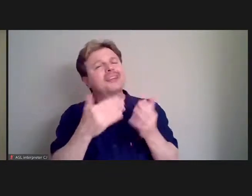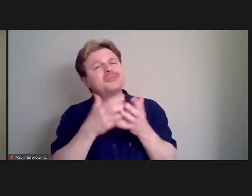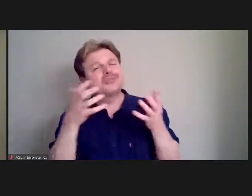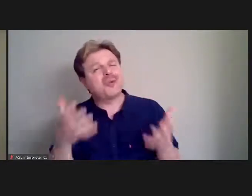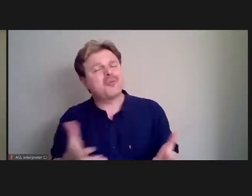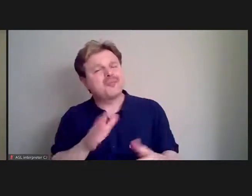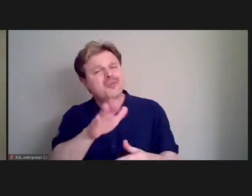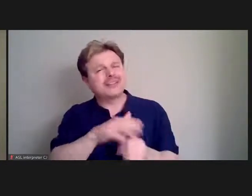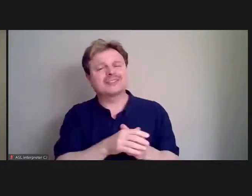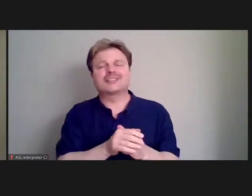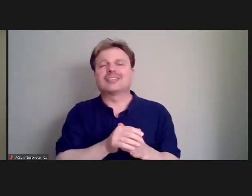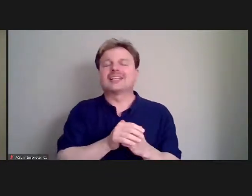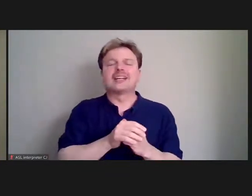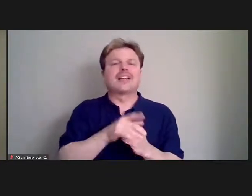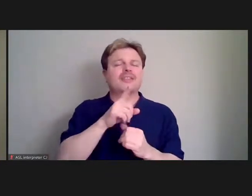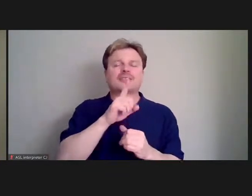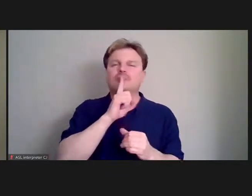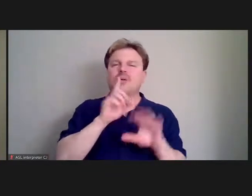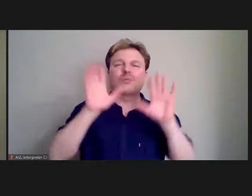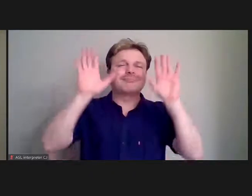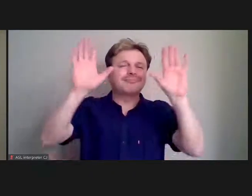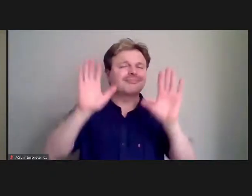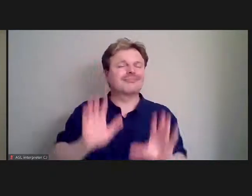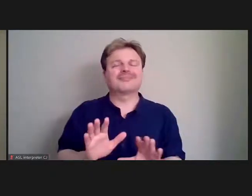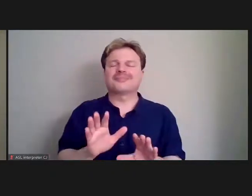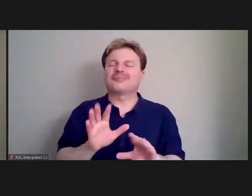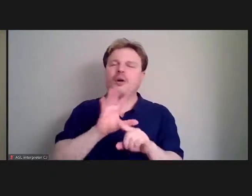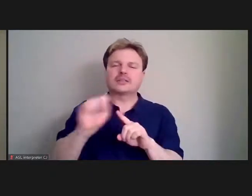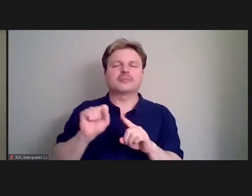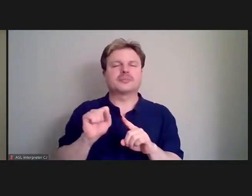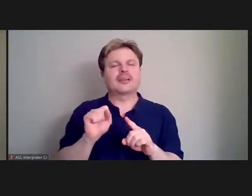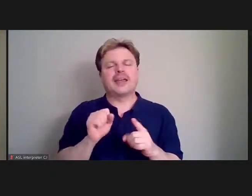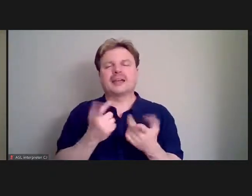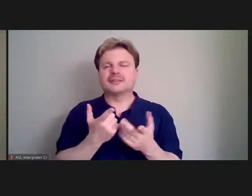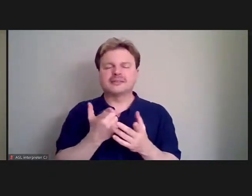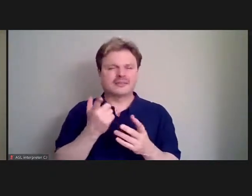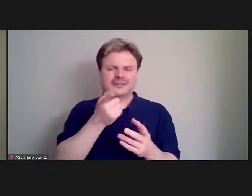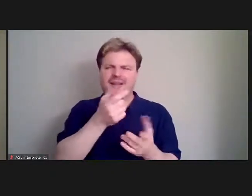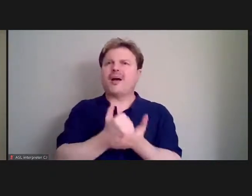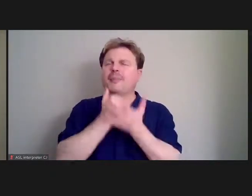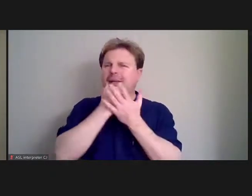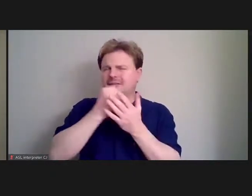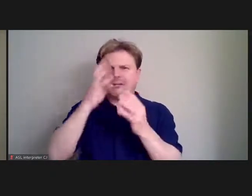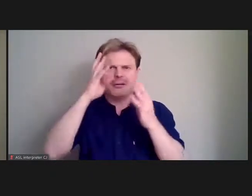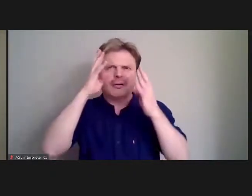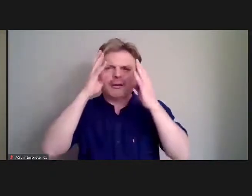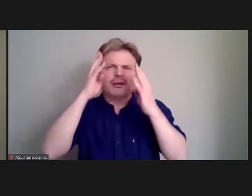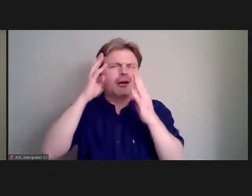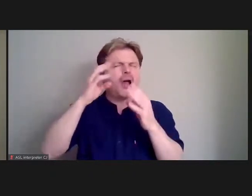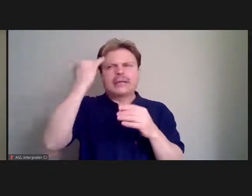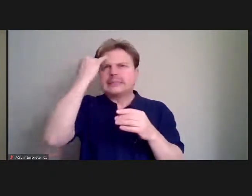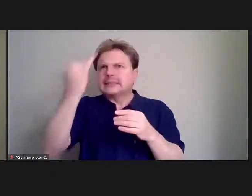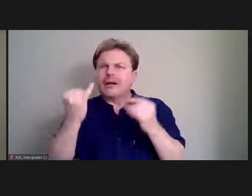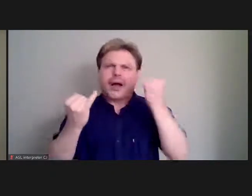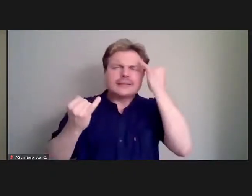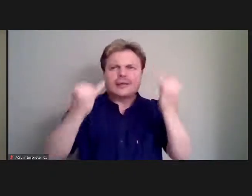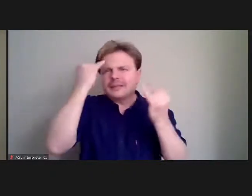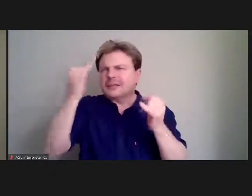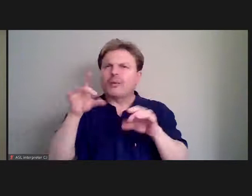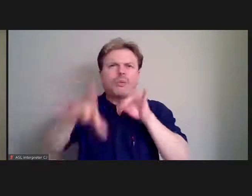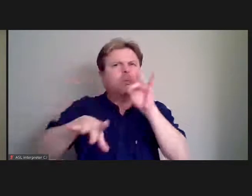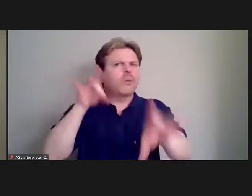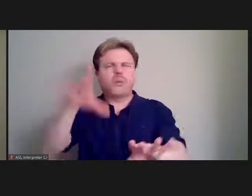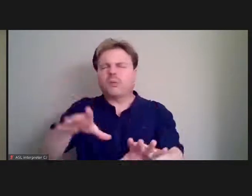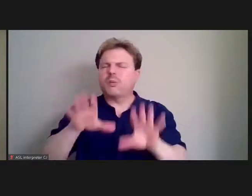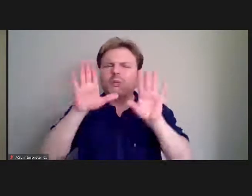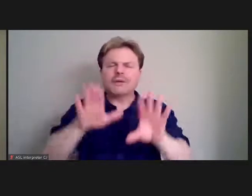was absolutely fantastic and so generative. And I think given our Writing Center's real interest